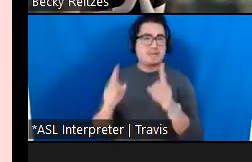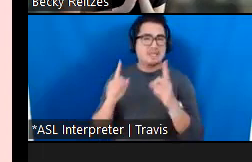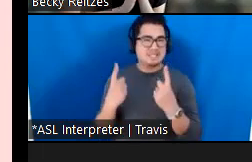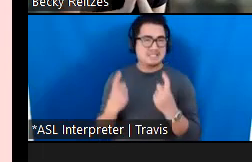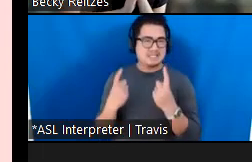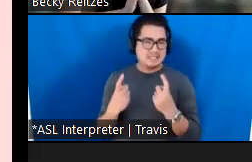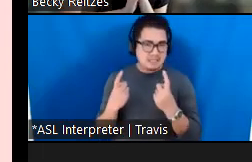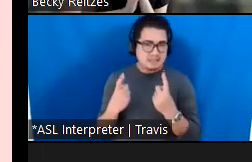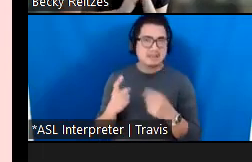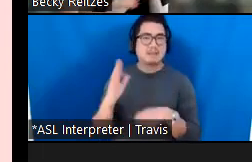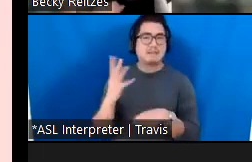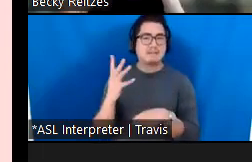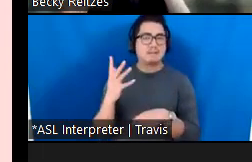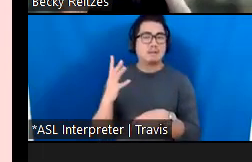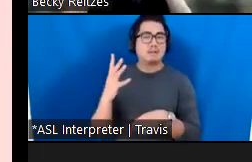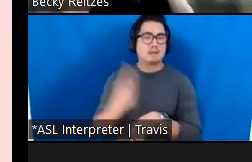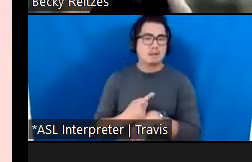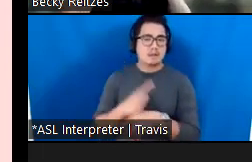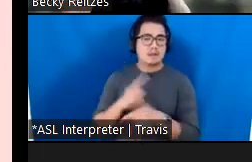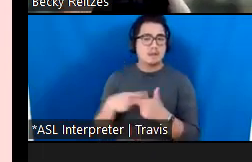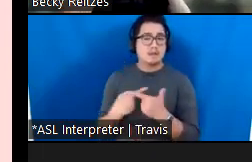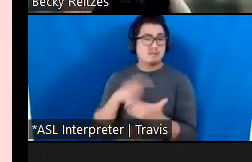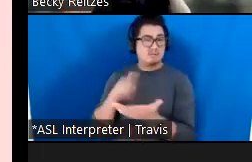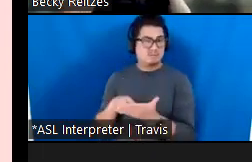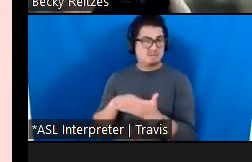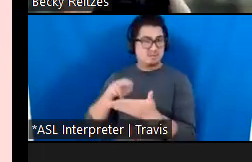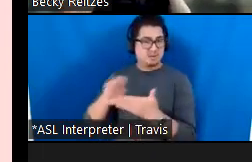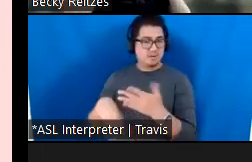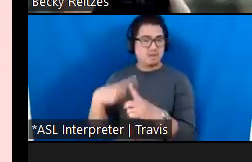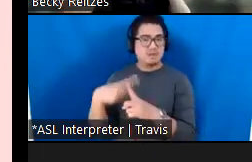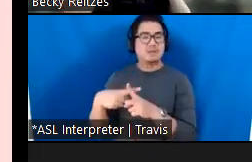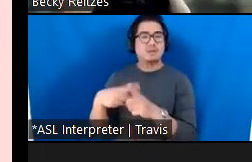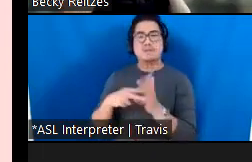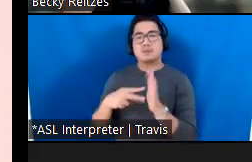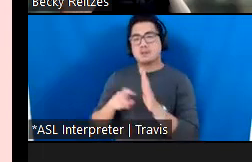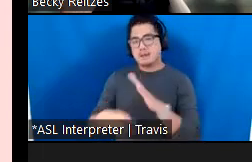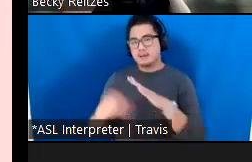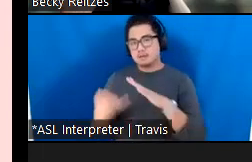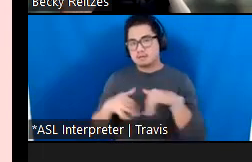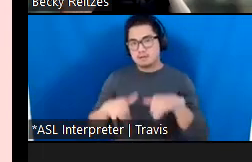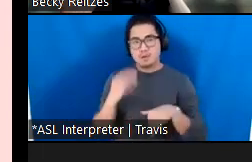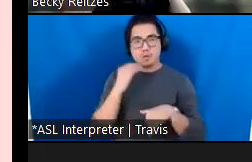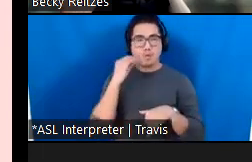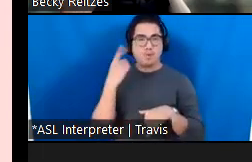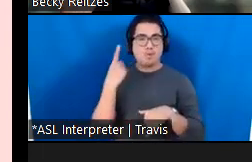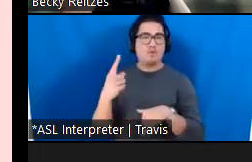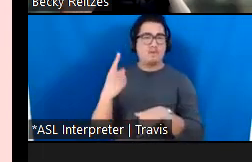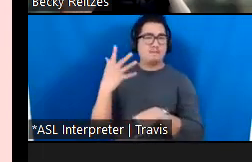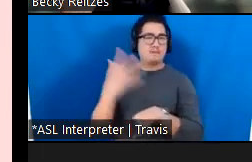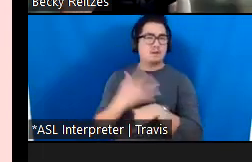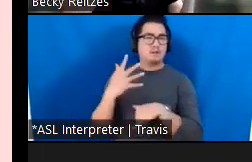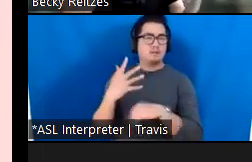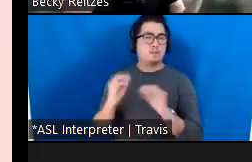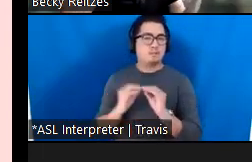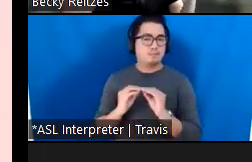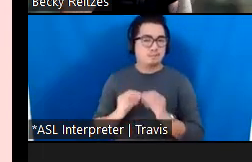for a total of 10. And then again, that's making sure that we're not continuing to,